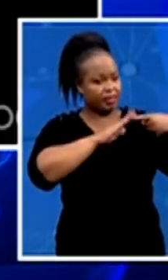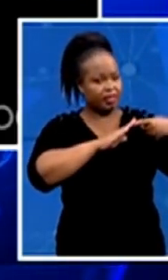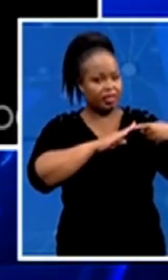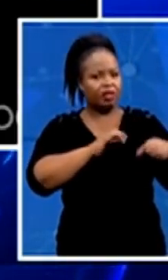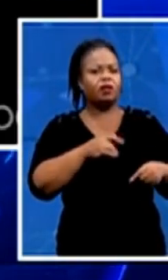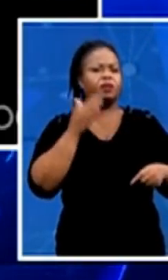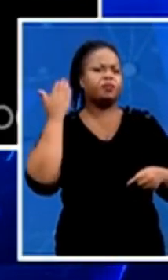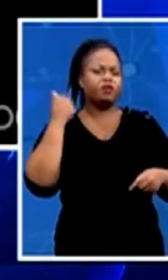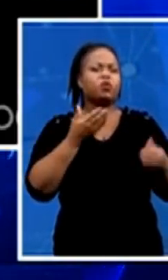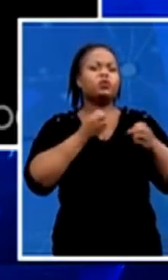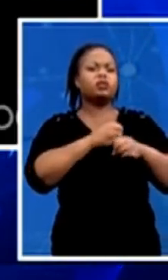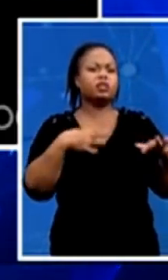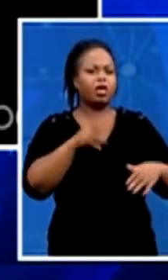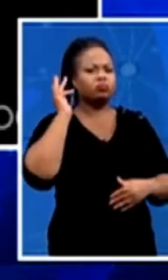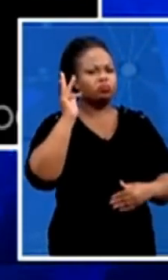that